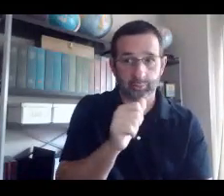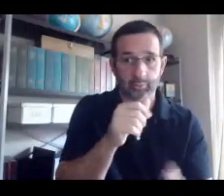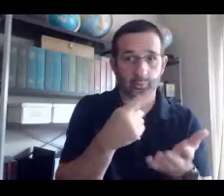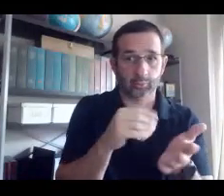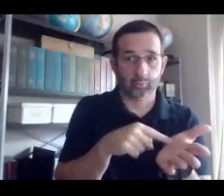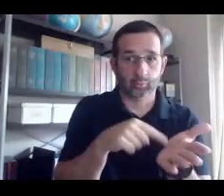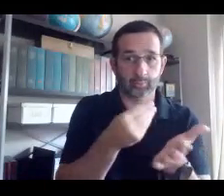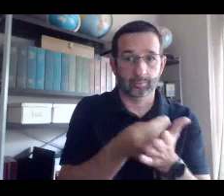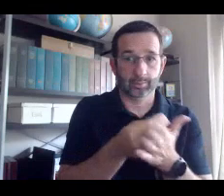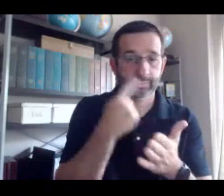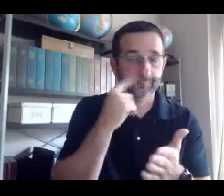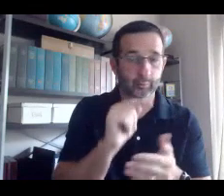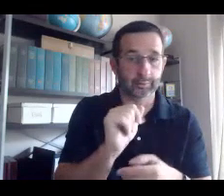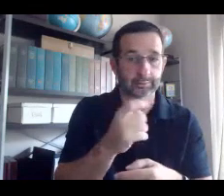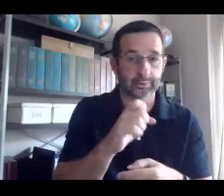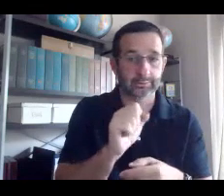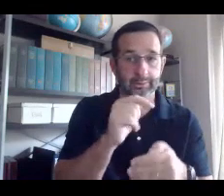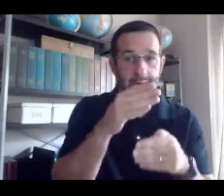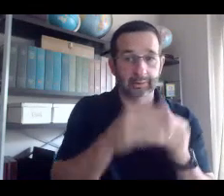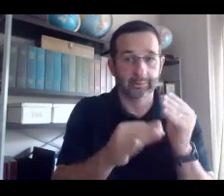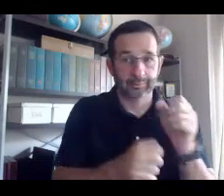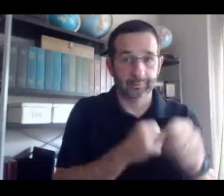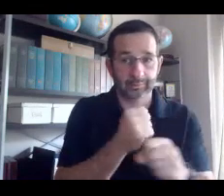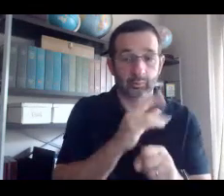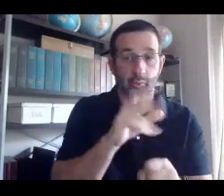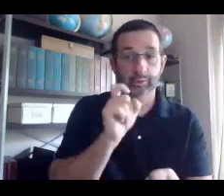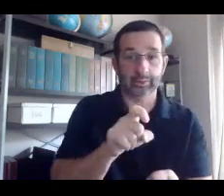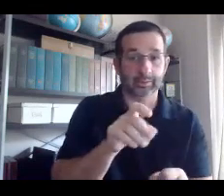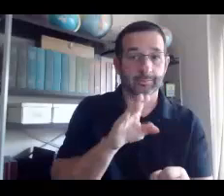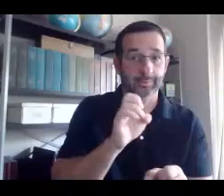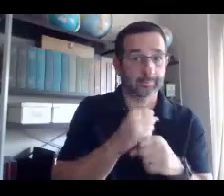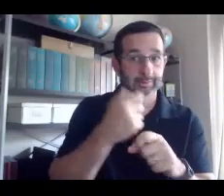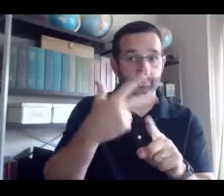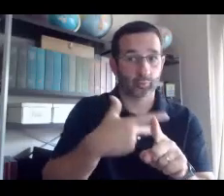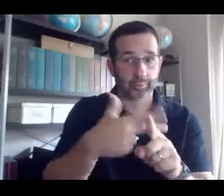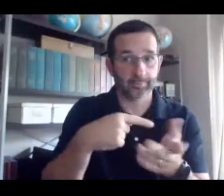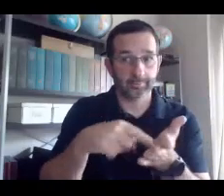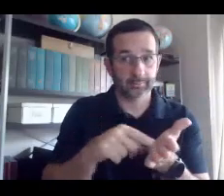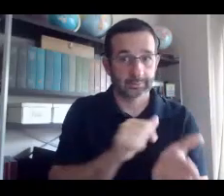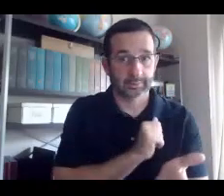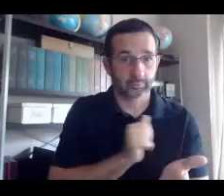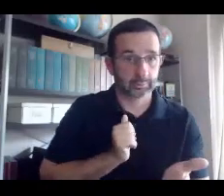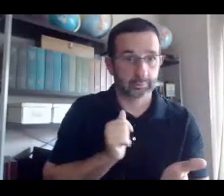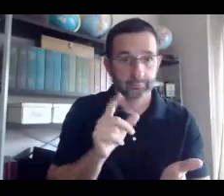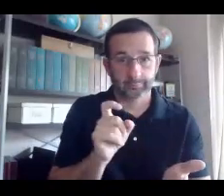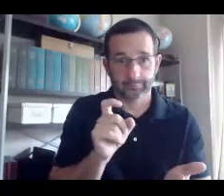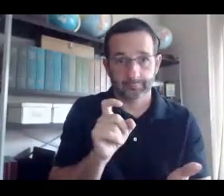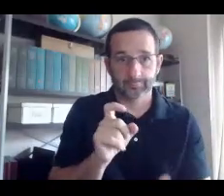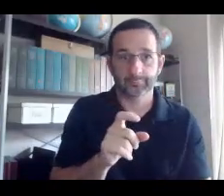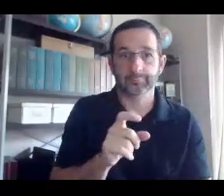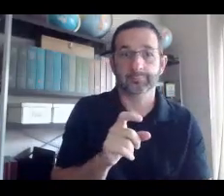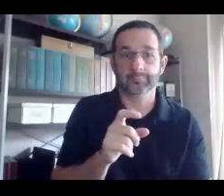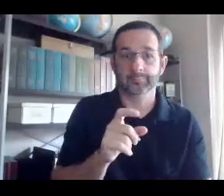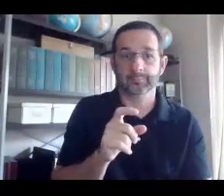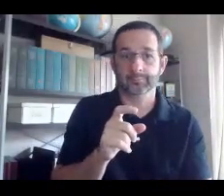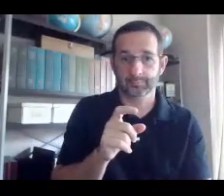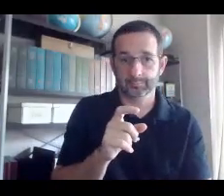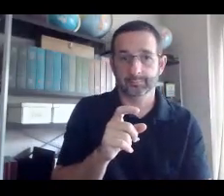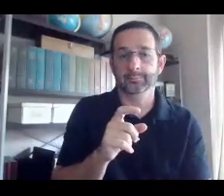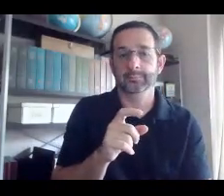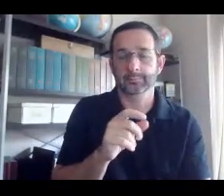makes corresponding tax payments, so we will not owe money for taxes at the end of the year, and the